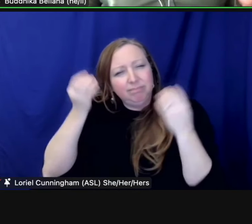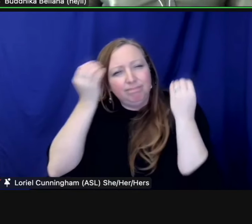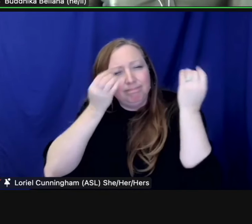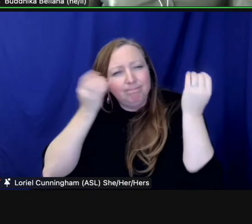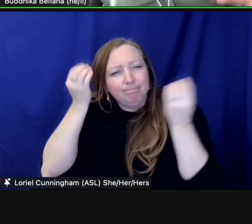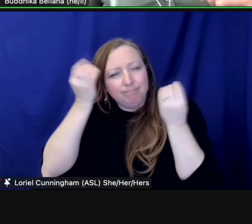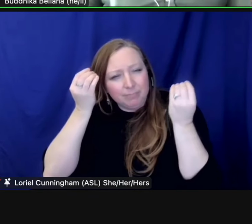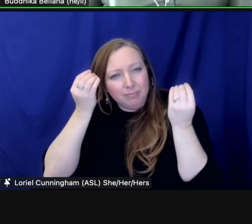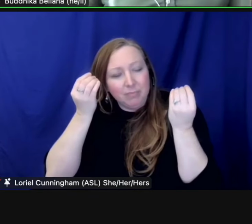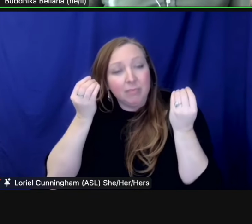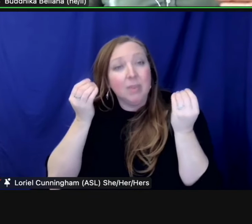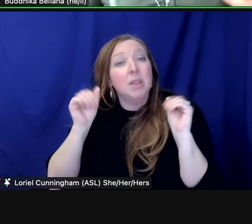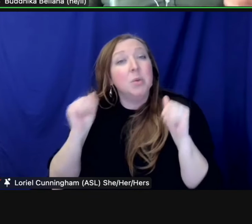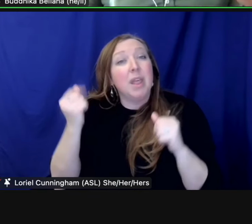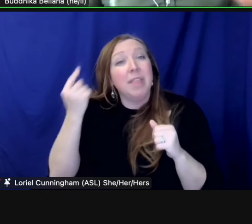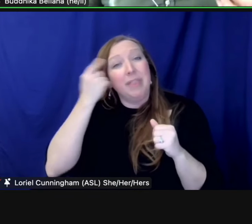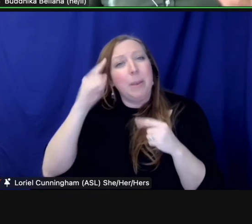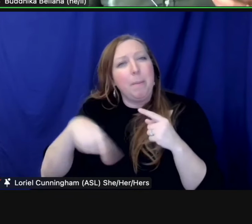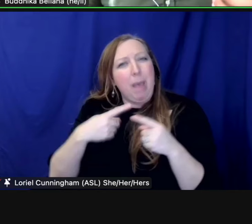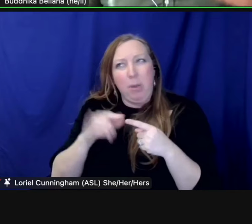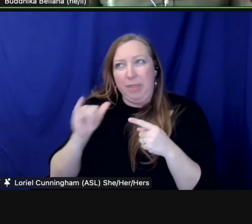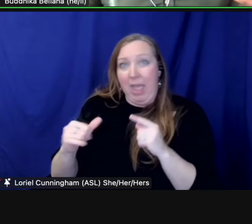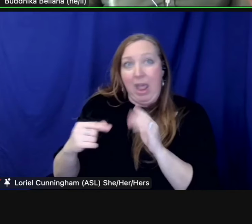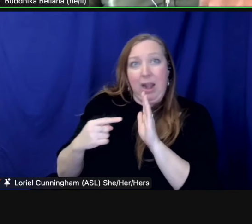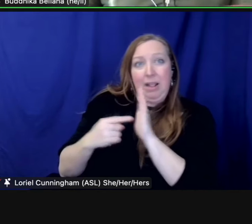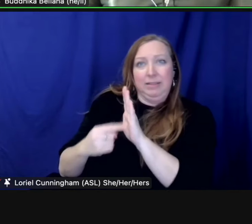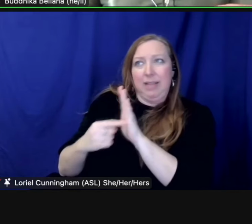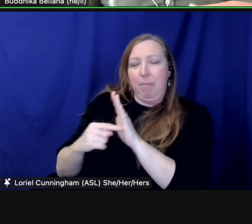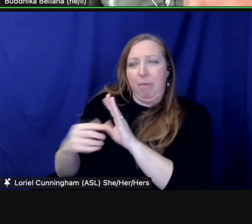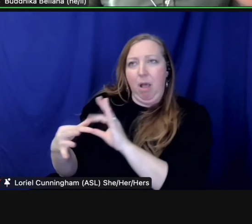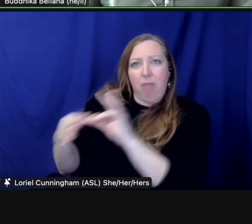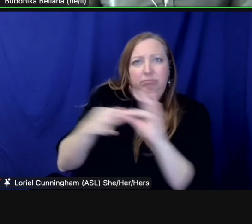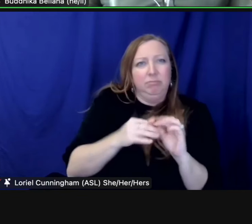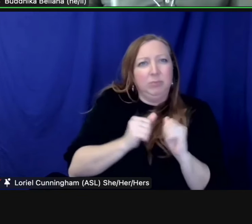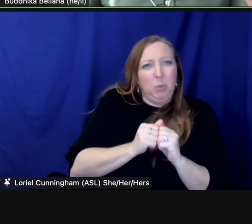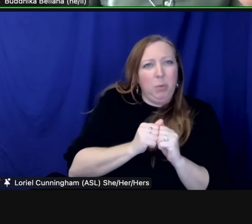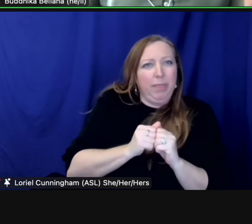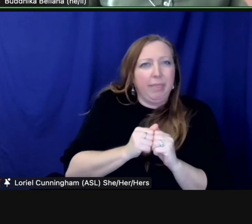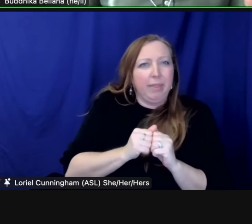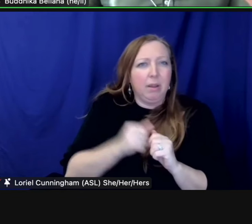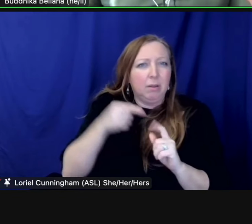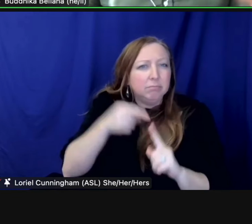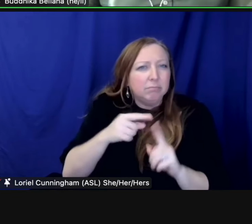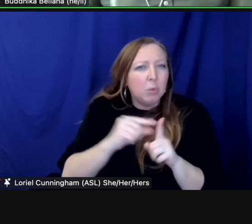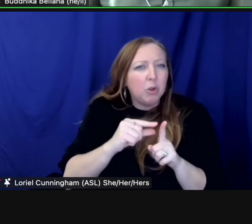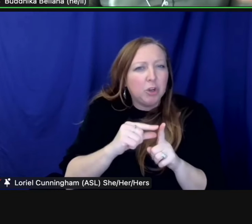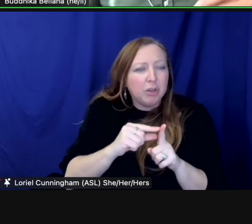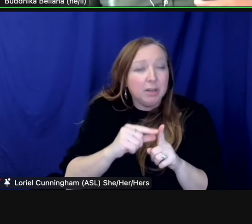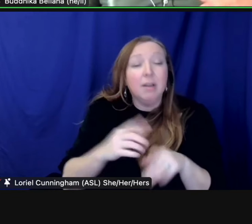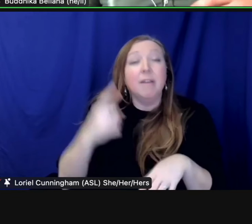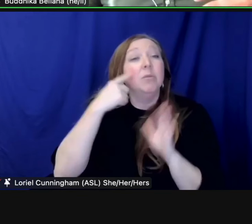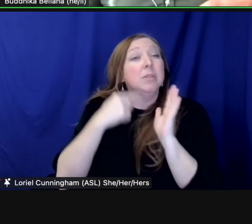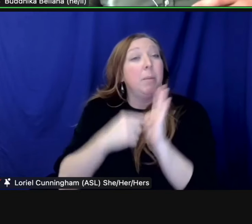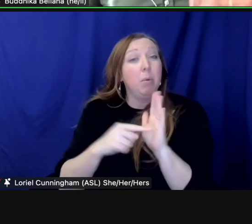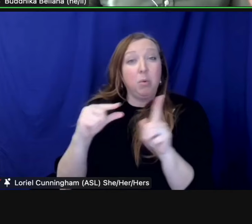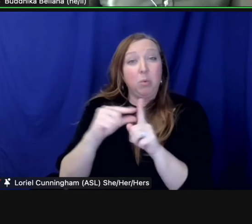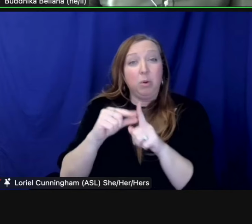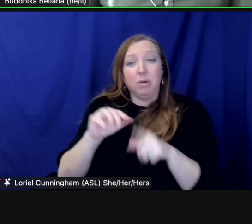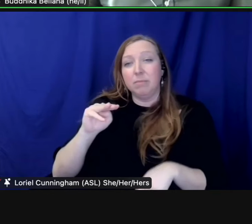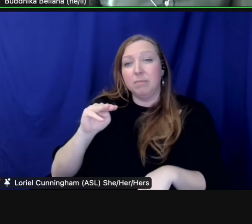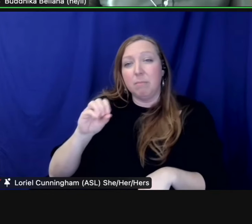example yoked to a specific word. So if you think of the word mother, you can process this word mother shallowly in the case